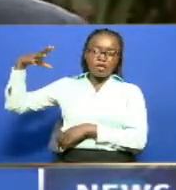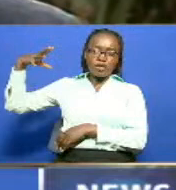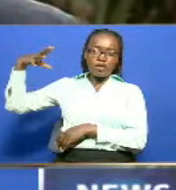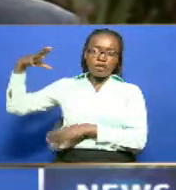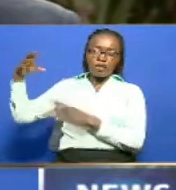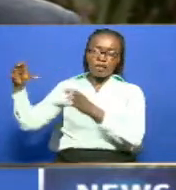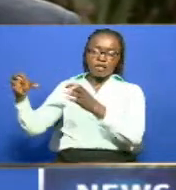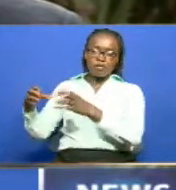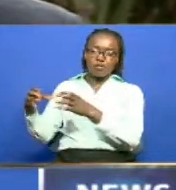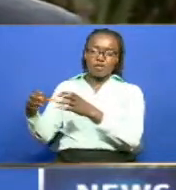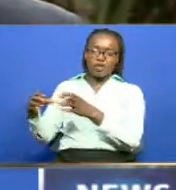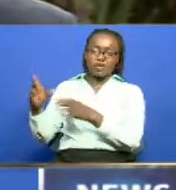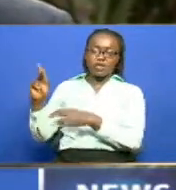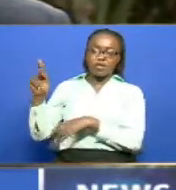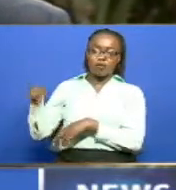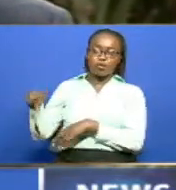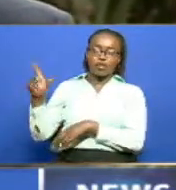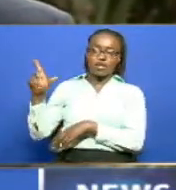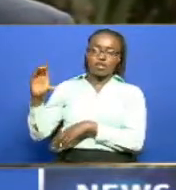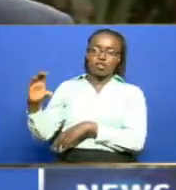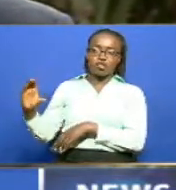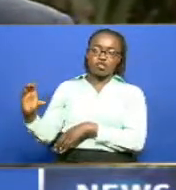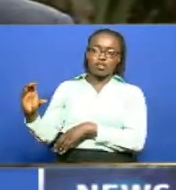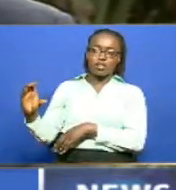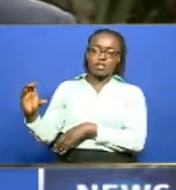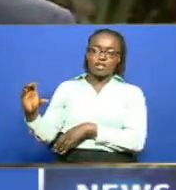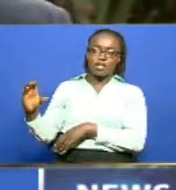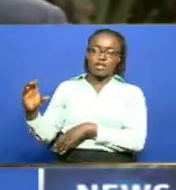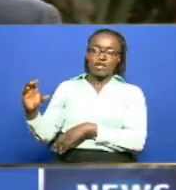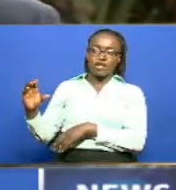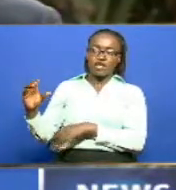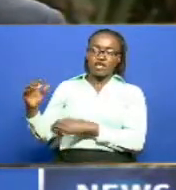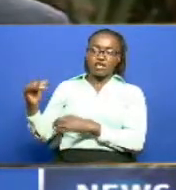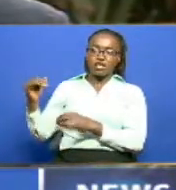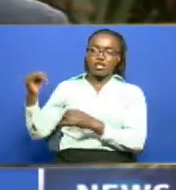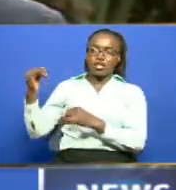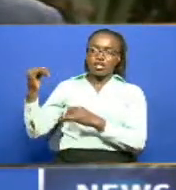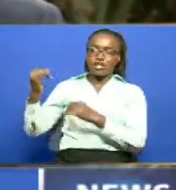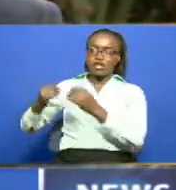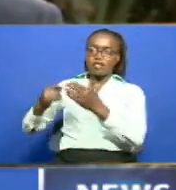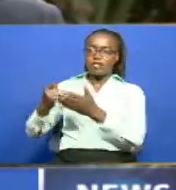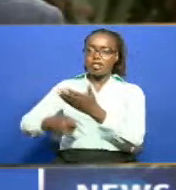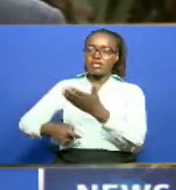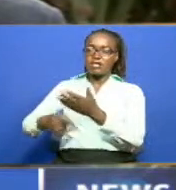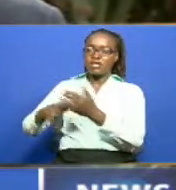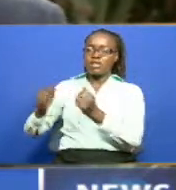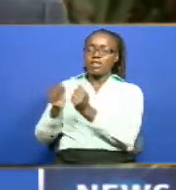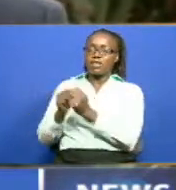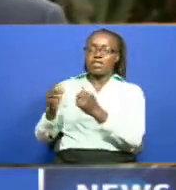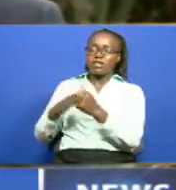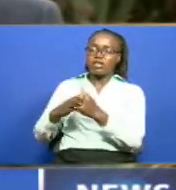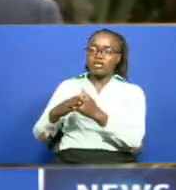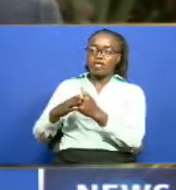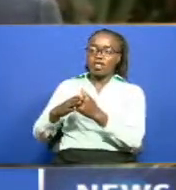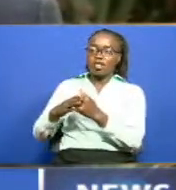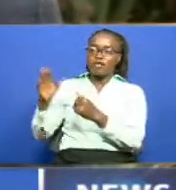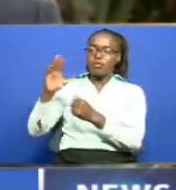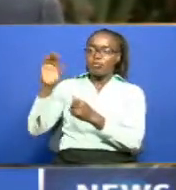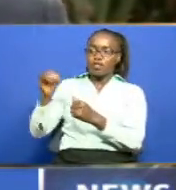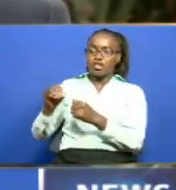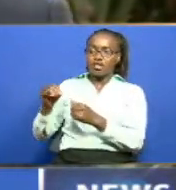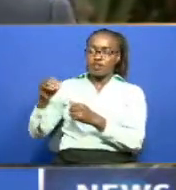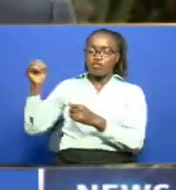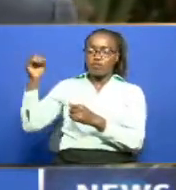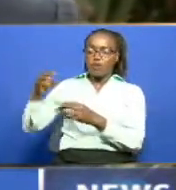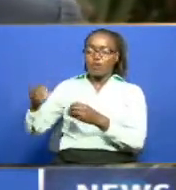companies. I think if we look at the last stats I heard, is something like 19% of the power that is generated is lost.